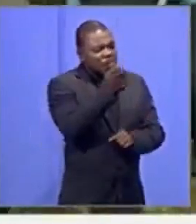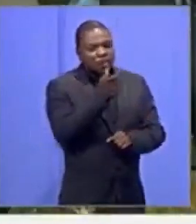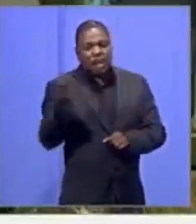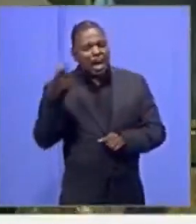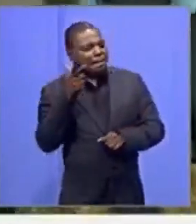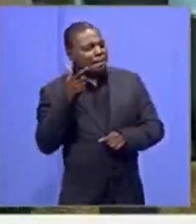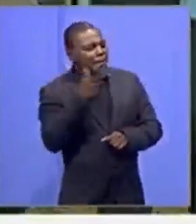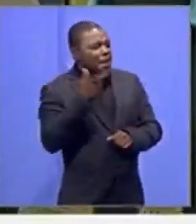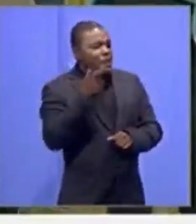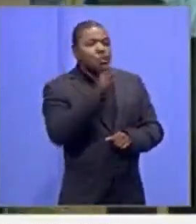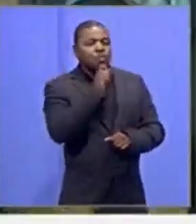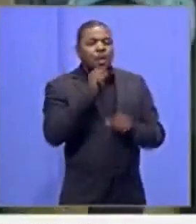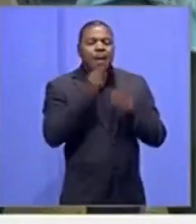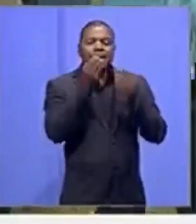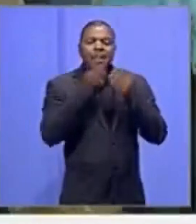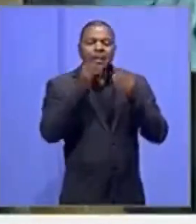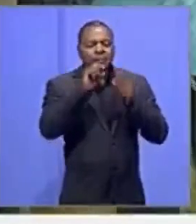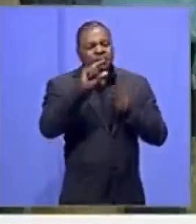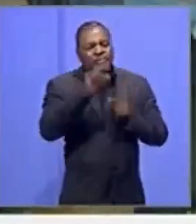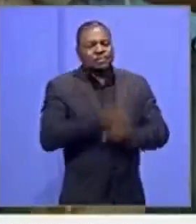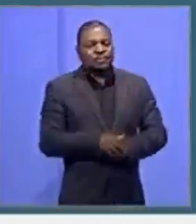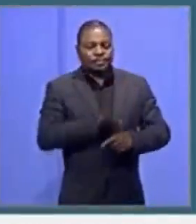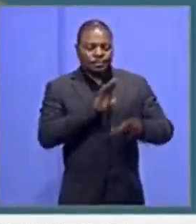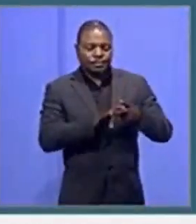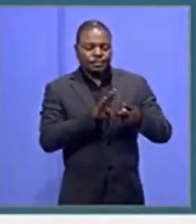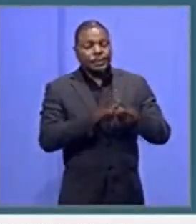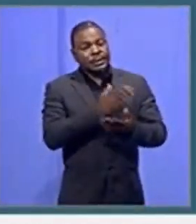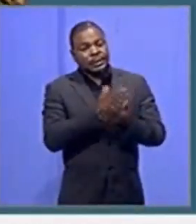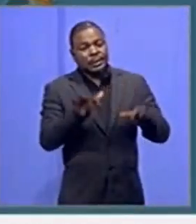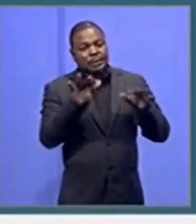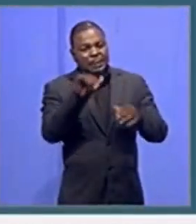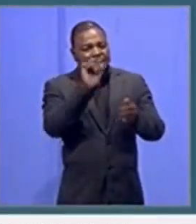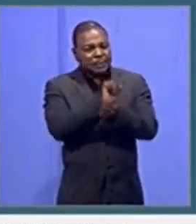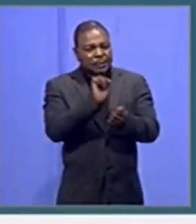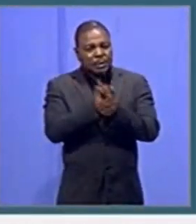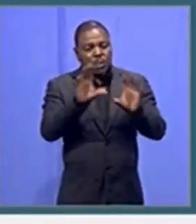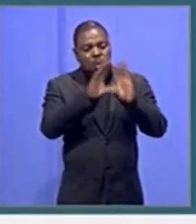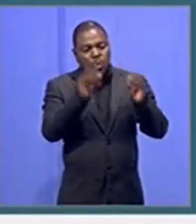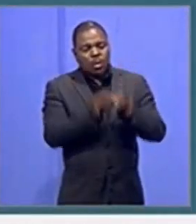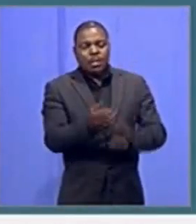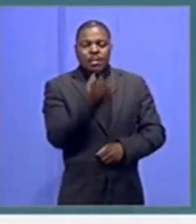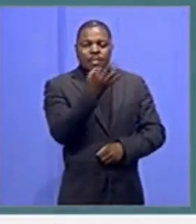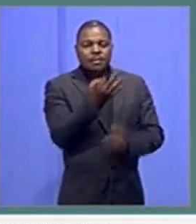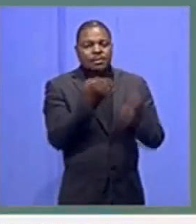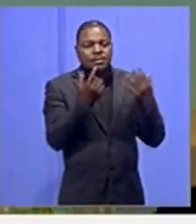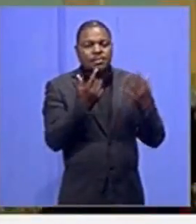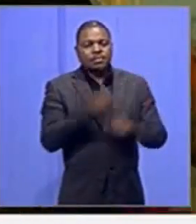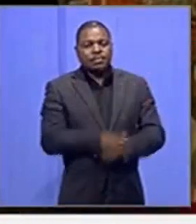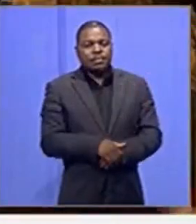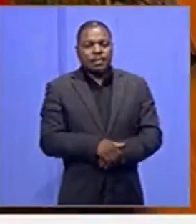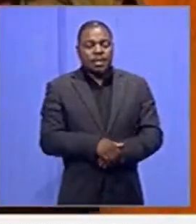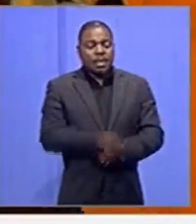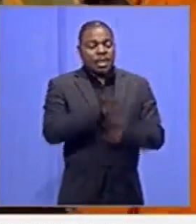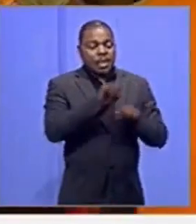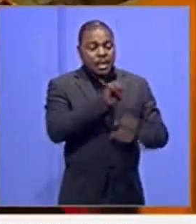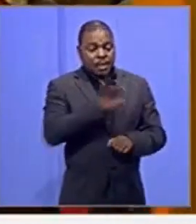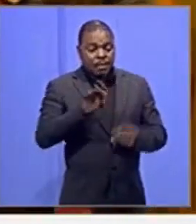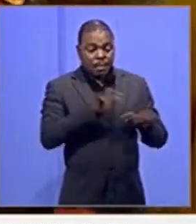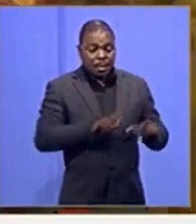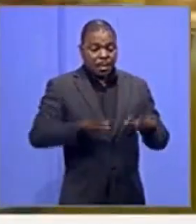tša rabara. Ka go le lengwe, ba swere ba dira ditšhupetšo ba 37. EFF ka Limpopo e